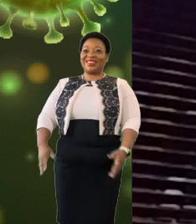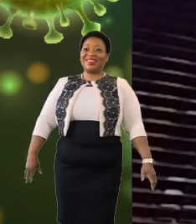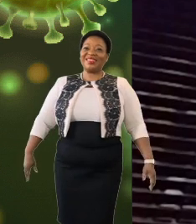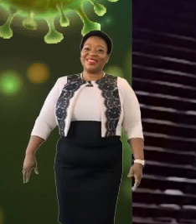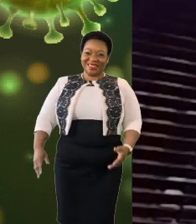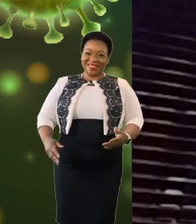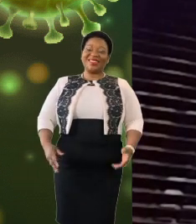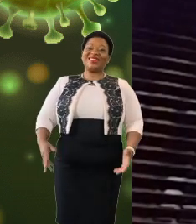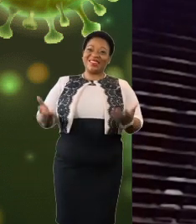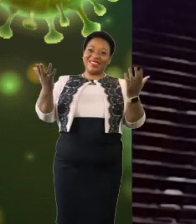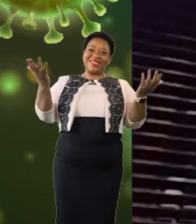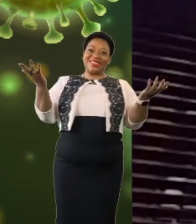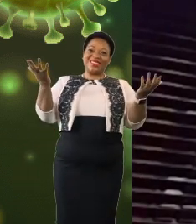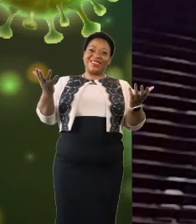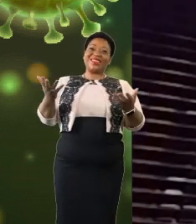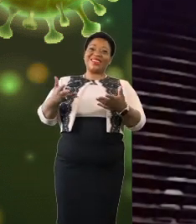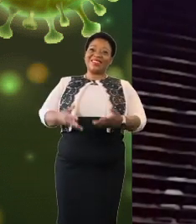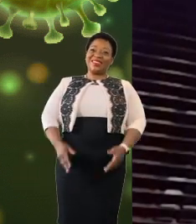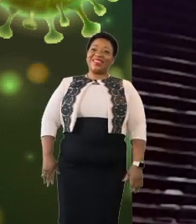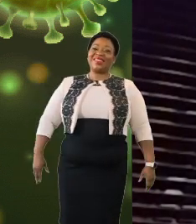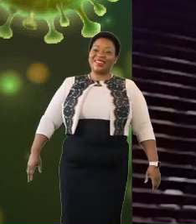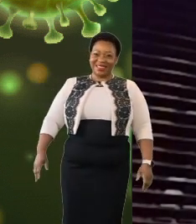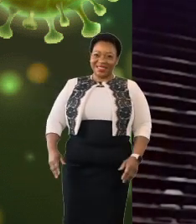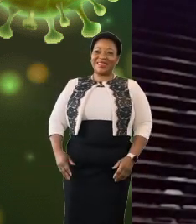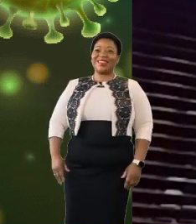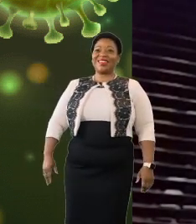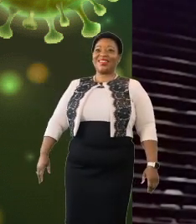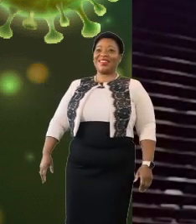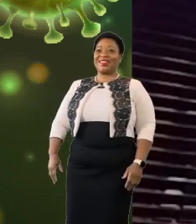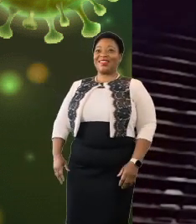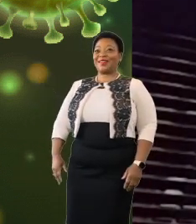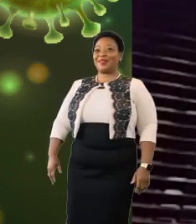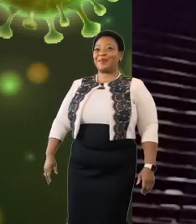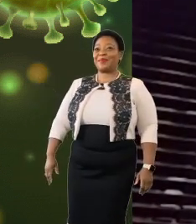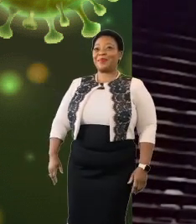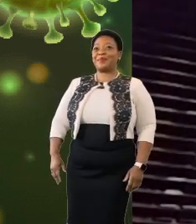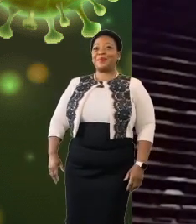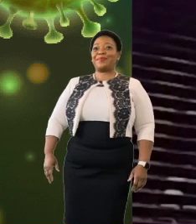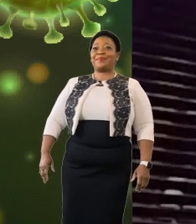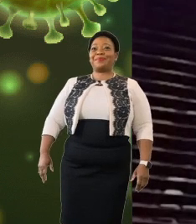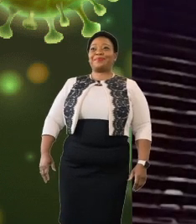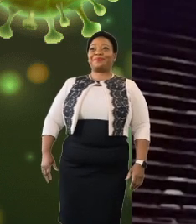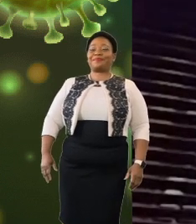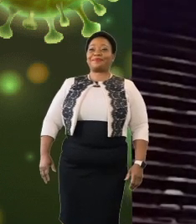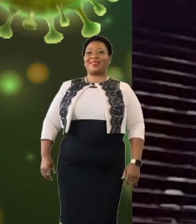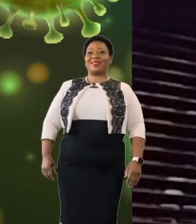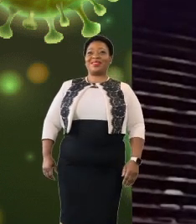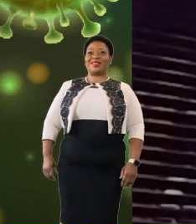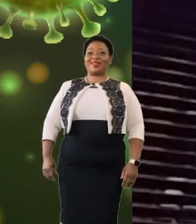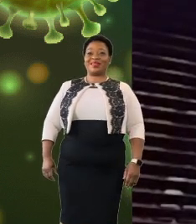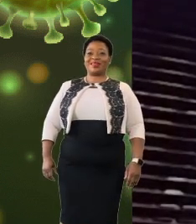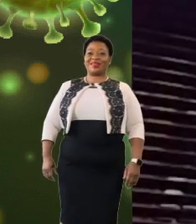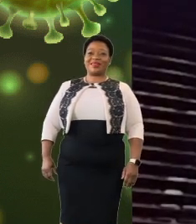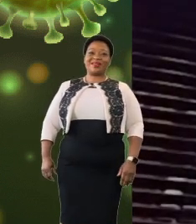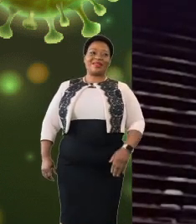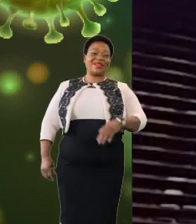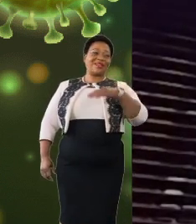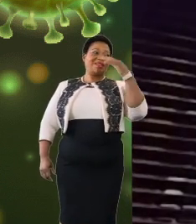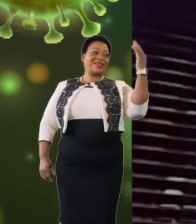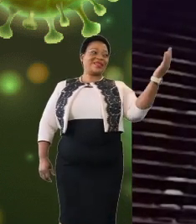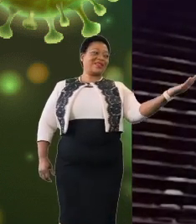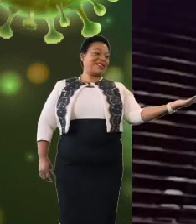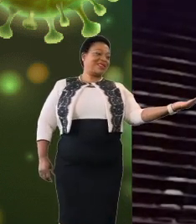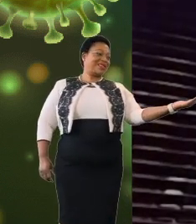legislation, and those 10 types of legislation, they are all not even in one document.